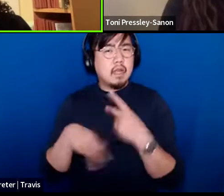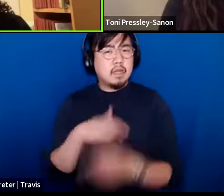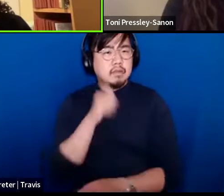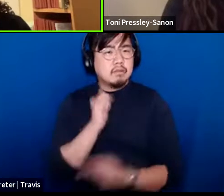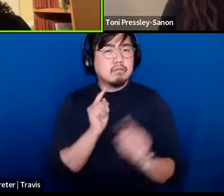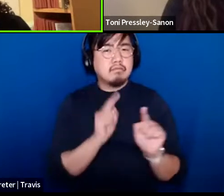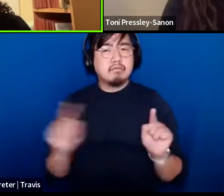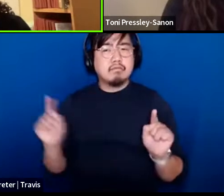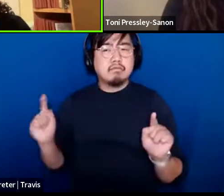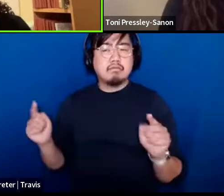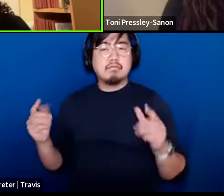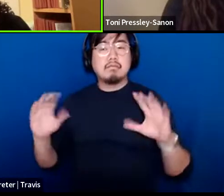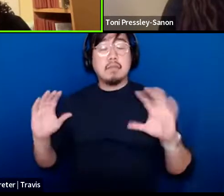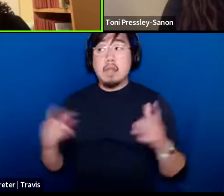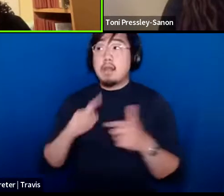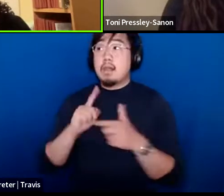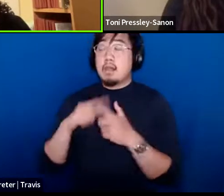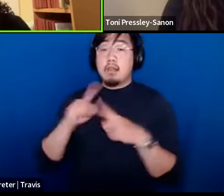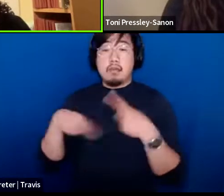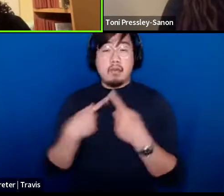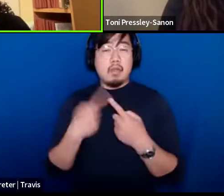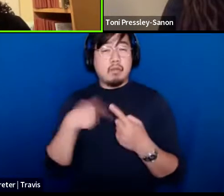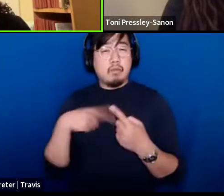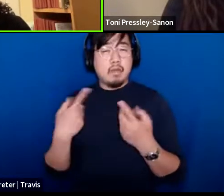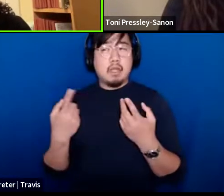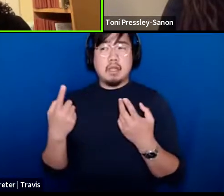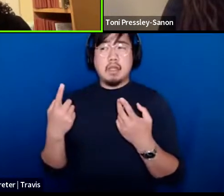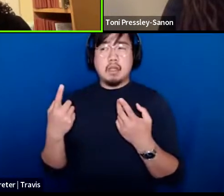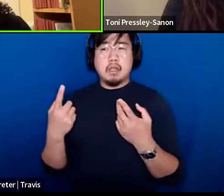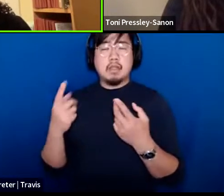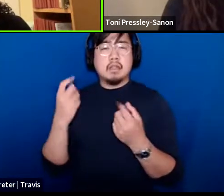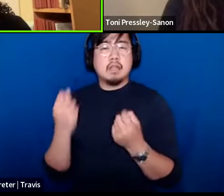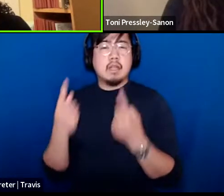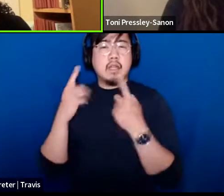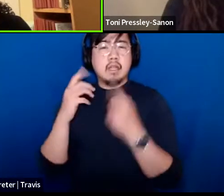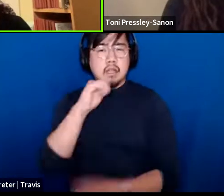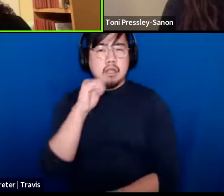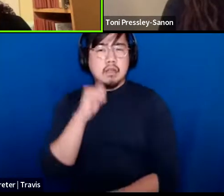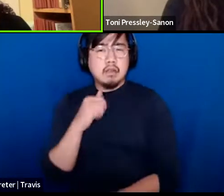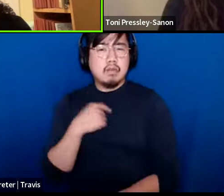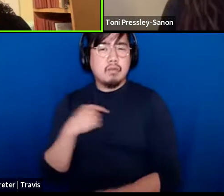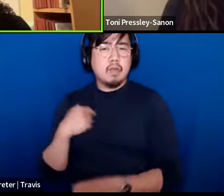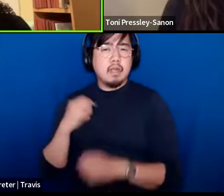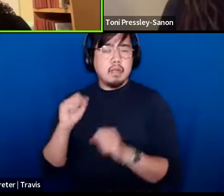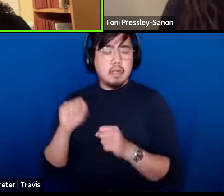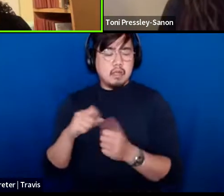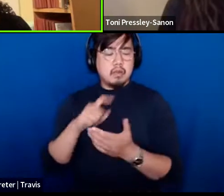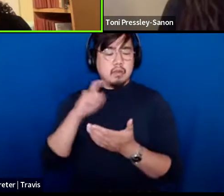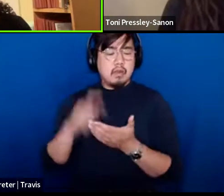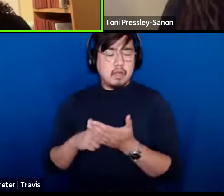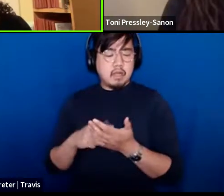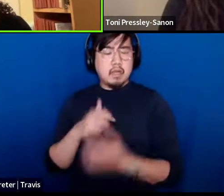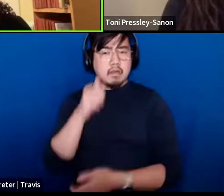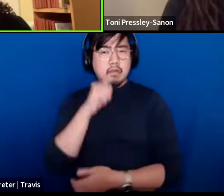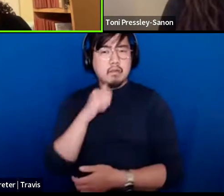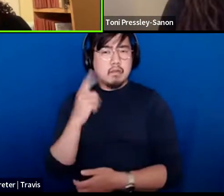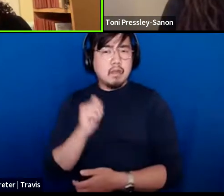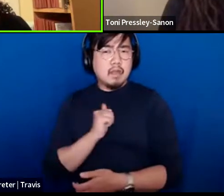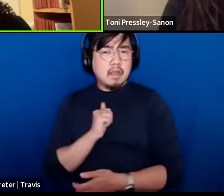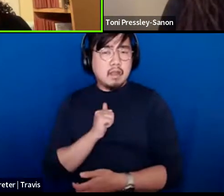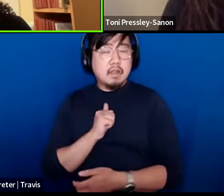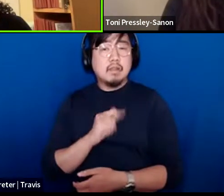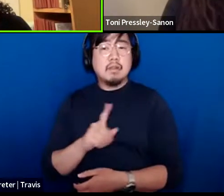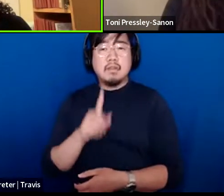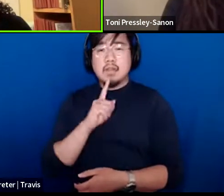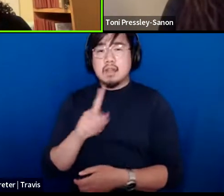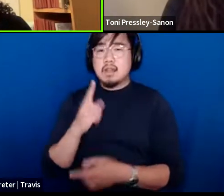turn towards our suffering, that we can name that for ourselves. So I think it's actually a yes and a yes to the different